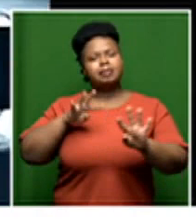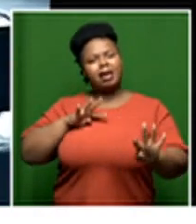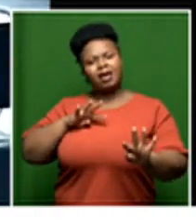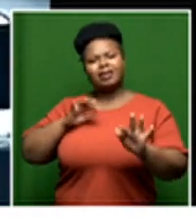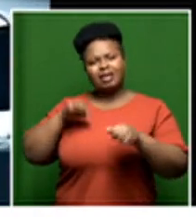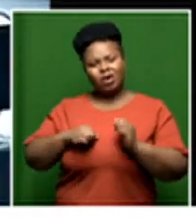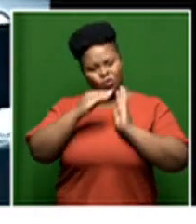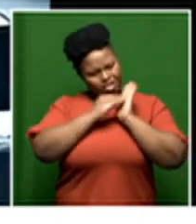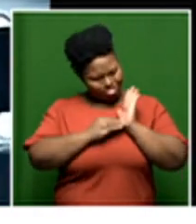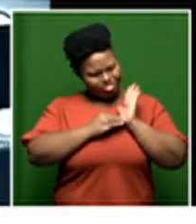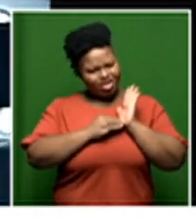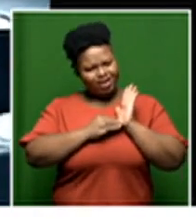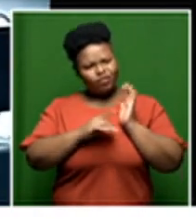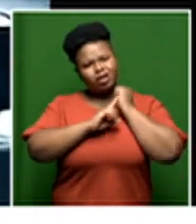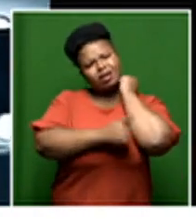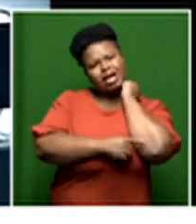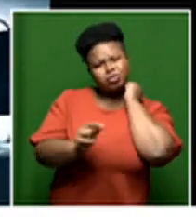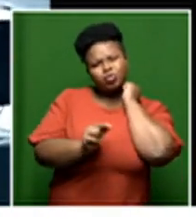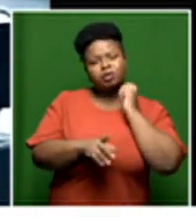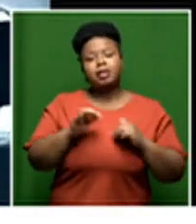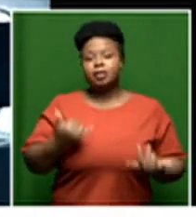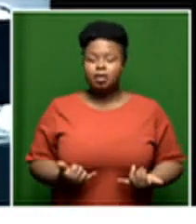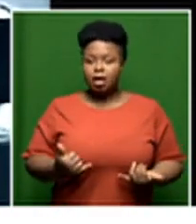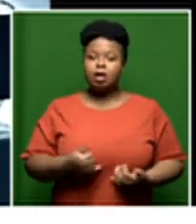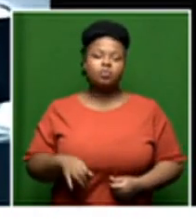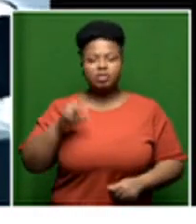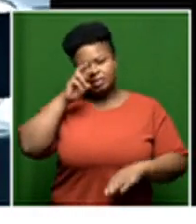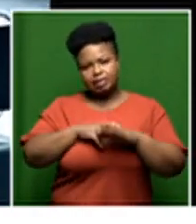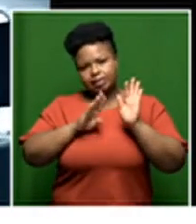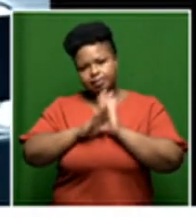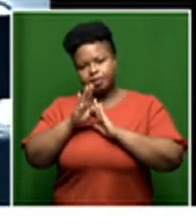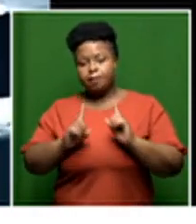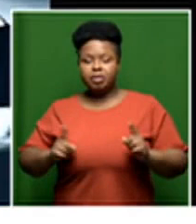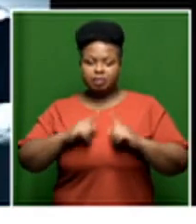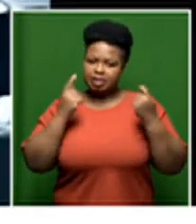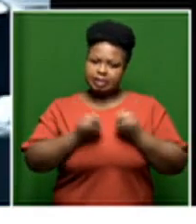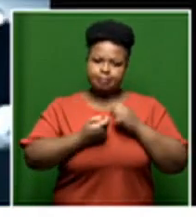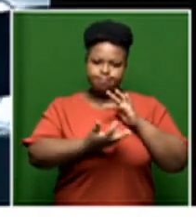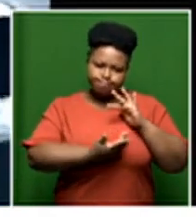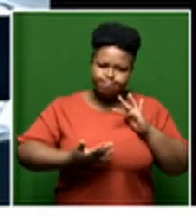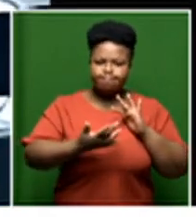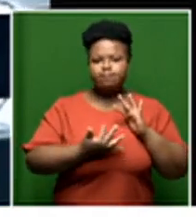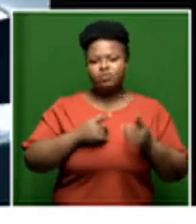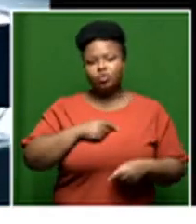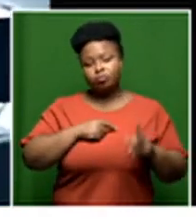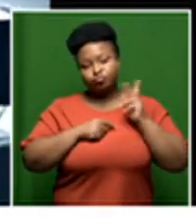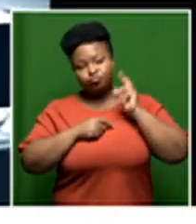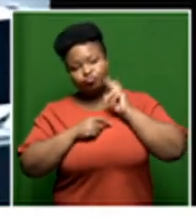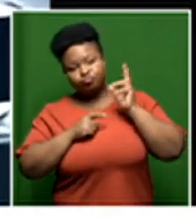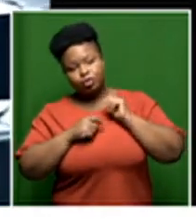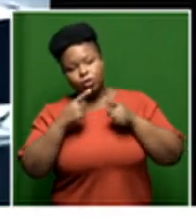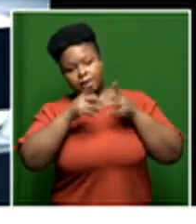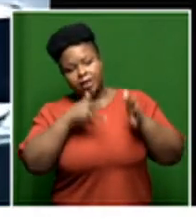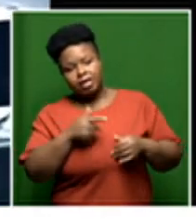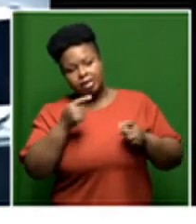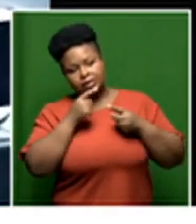are areas of work. But in terms of the vision, in terms of the team ambitions, also hearing what the players want to achieve,